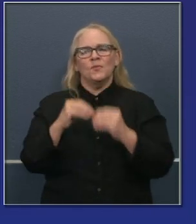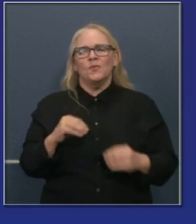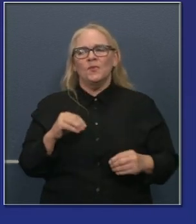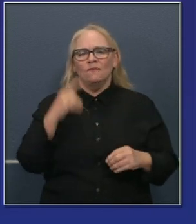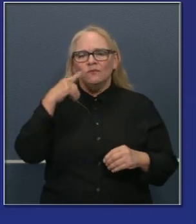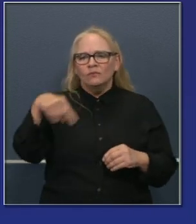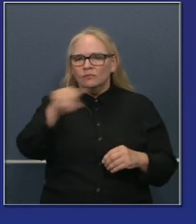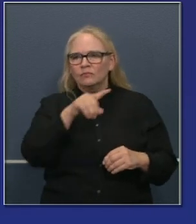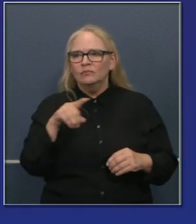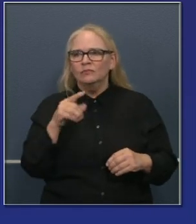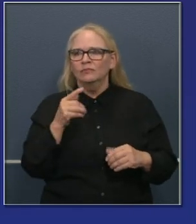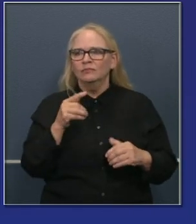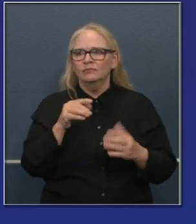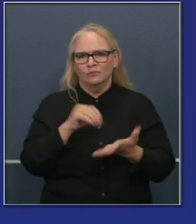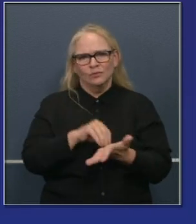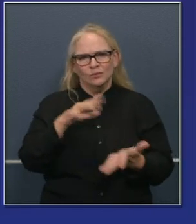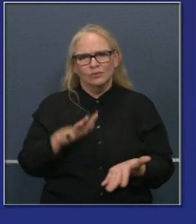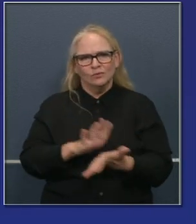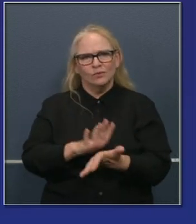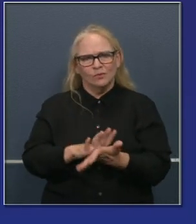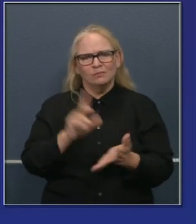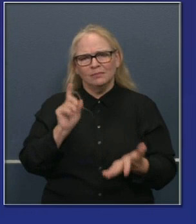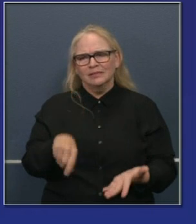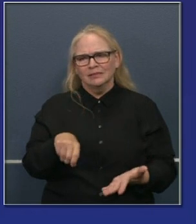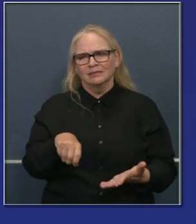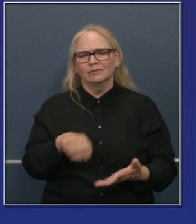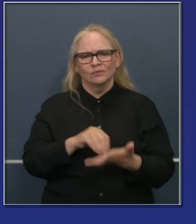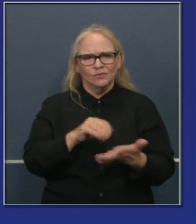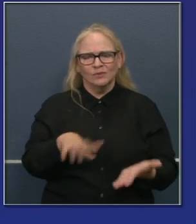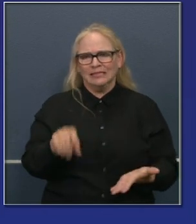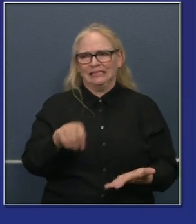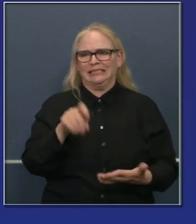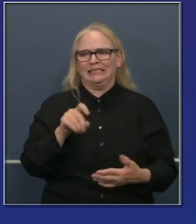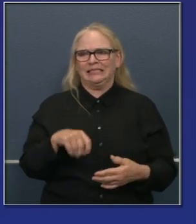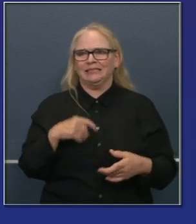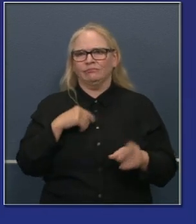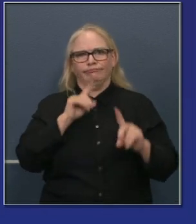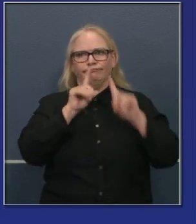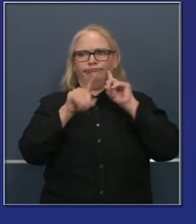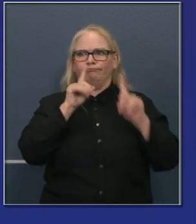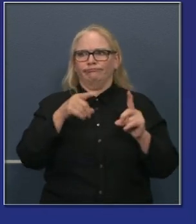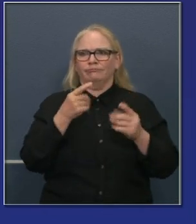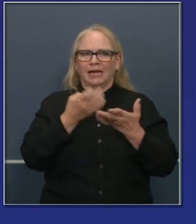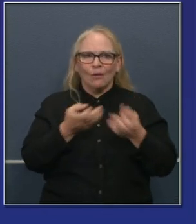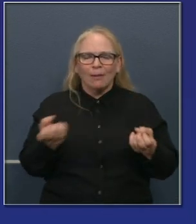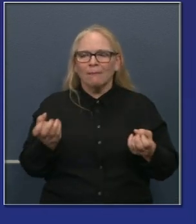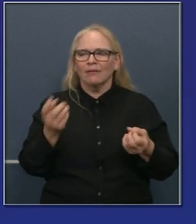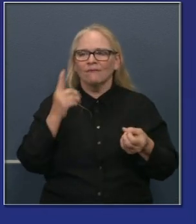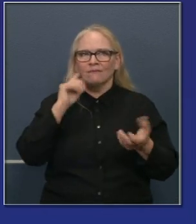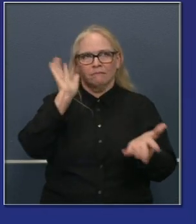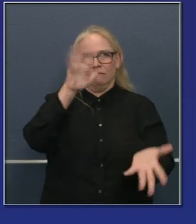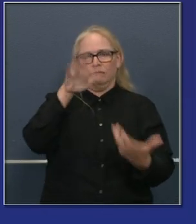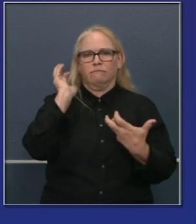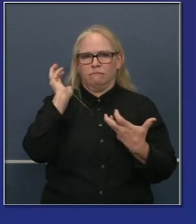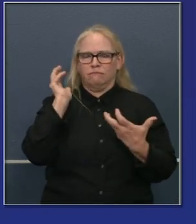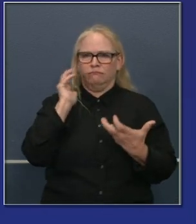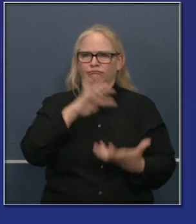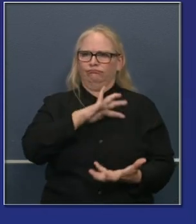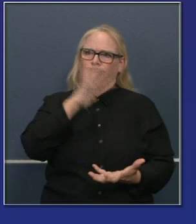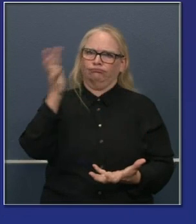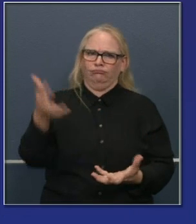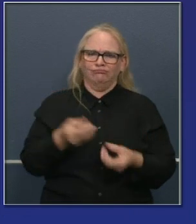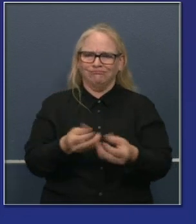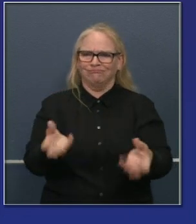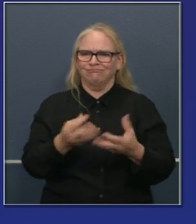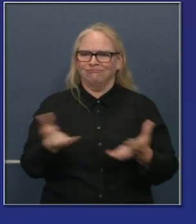bulk purchasing. And that's why that money is available. And that's why it's incumbent upon districts in the next couple of weeks that are opening up, some as